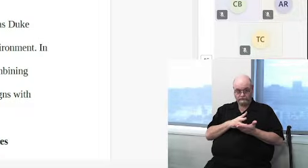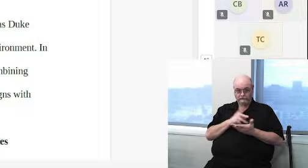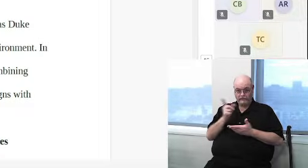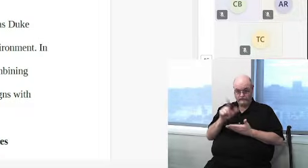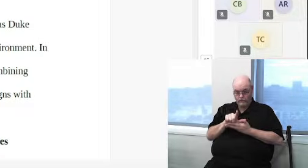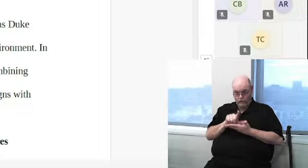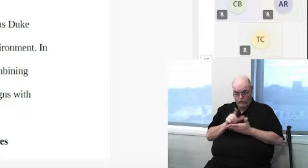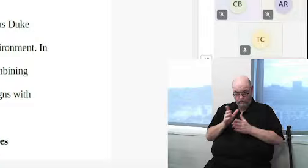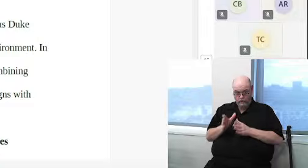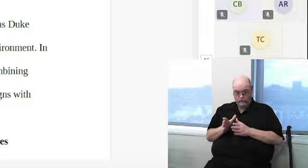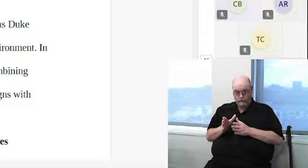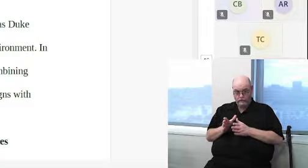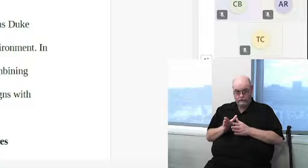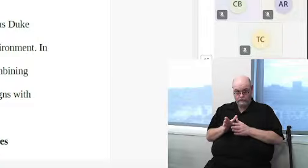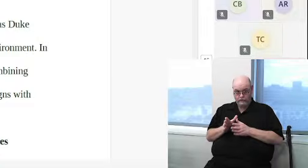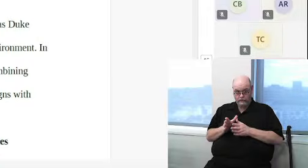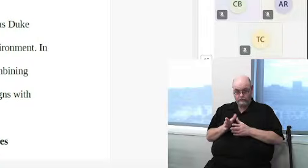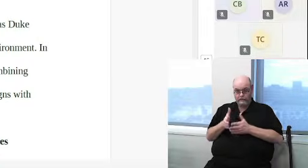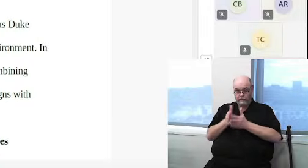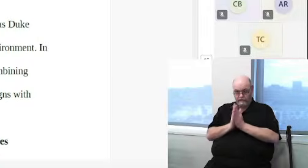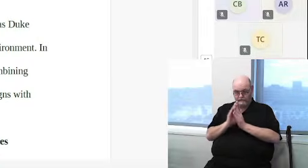You're a witness, as a lawyer,